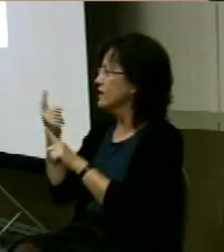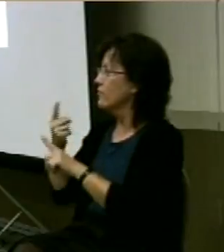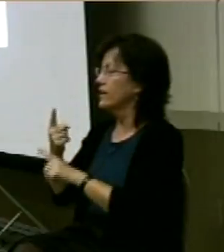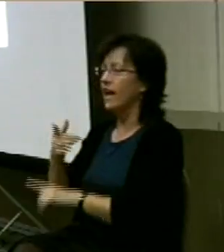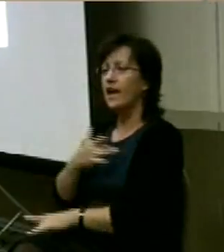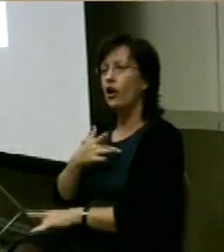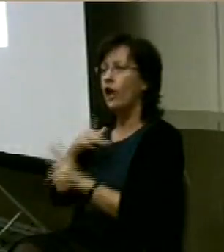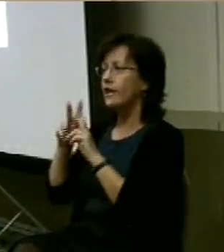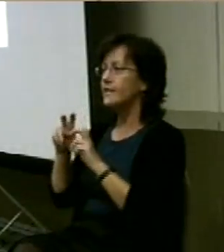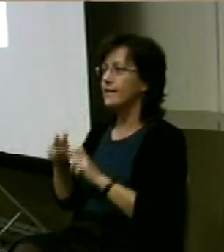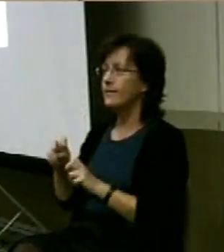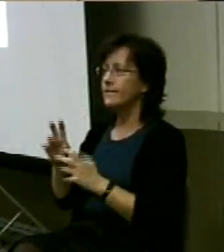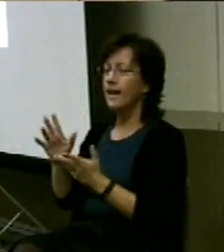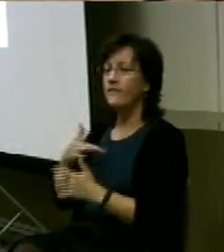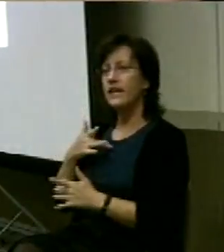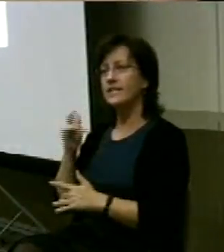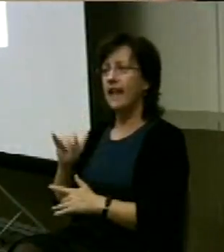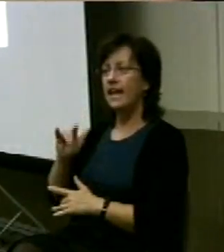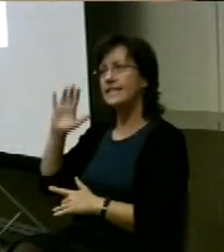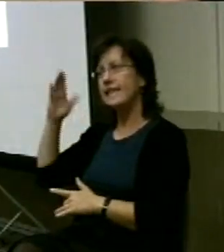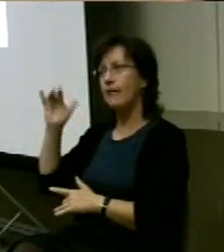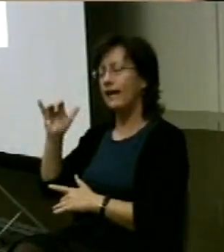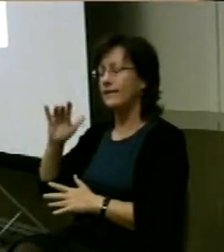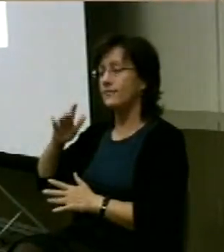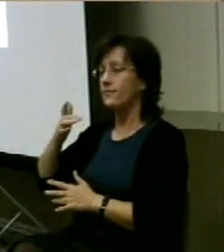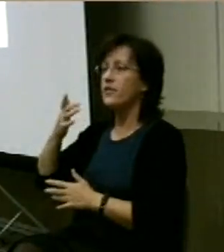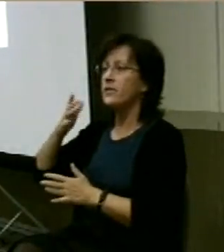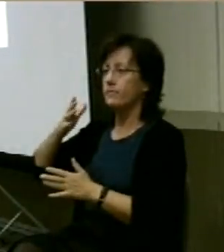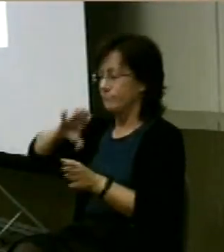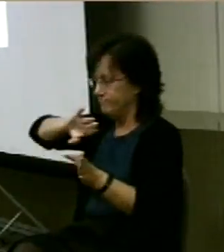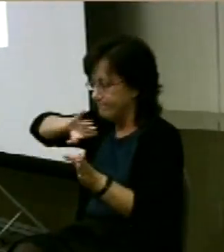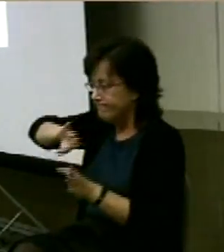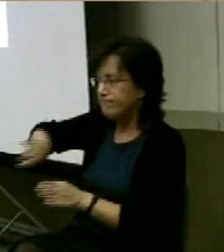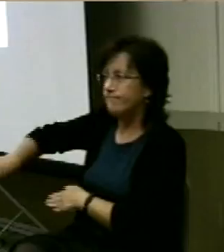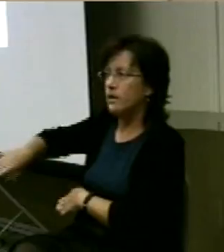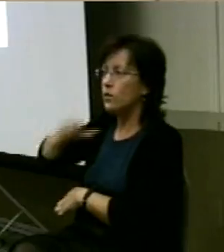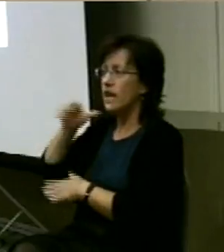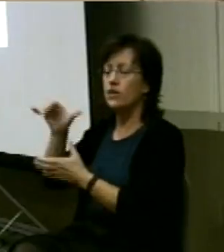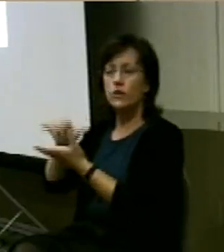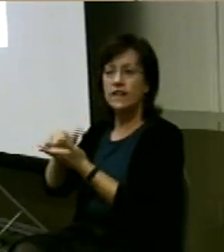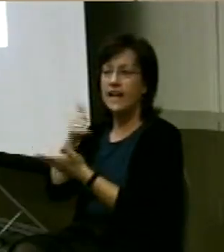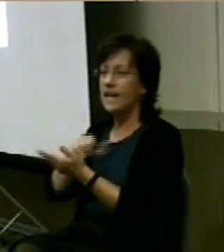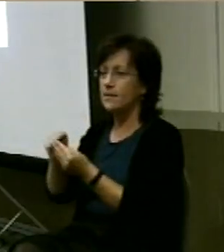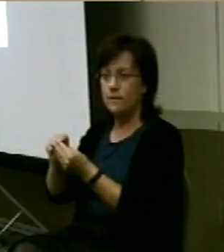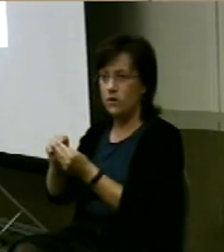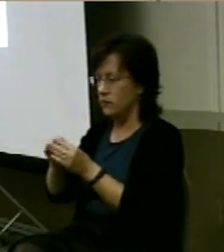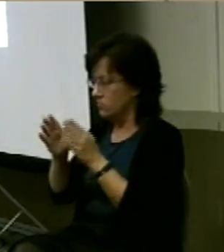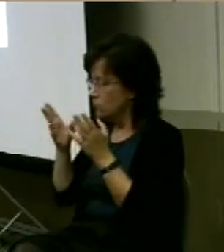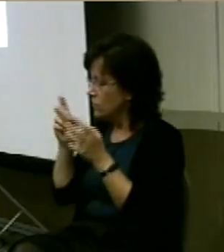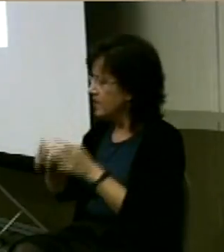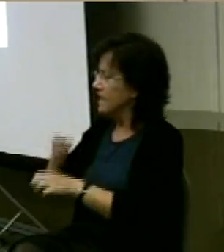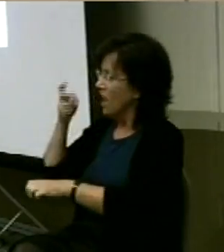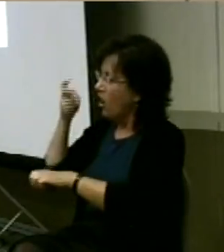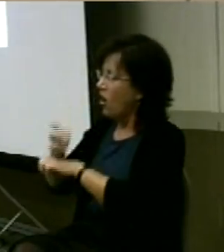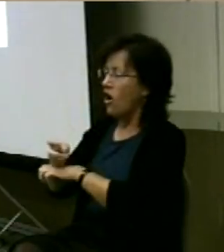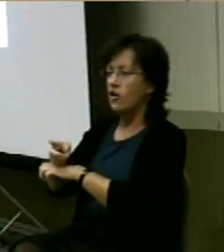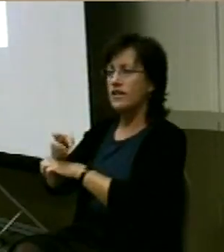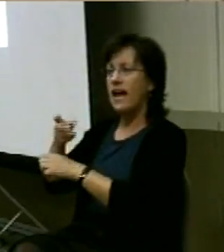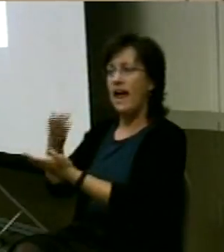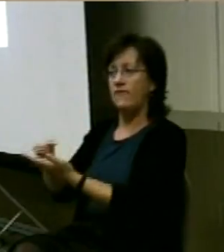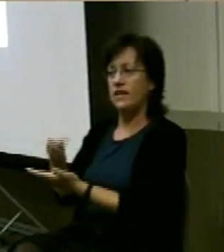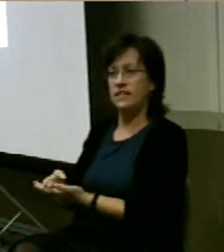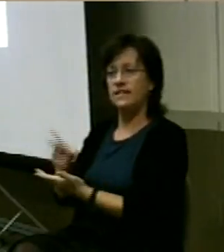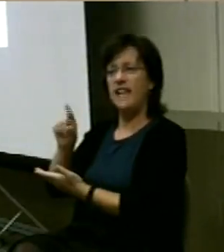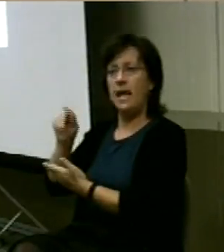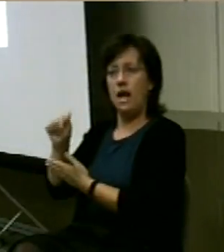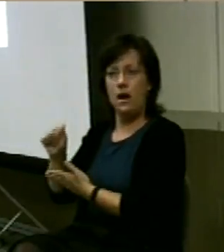credit, but I don't know. We're not doing cardiac assessments anymore. Instead, we need hard evidence. We need the data. We can't